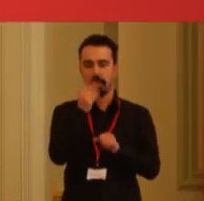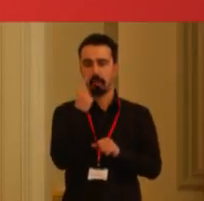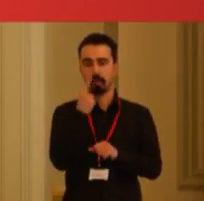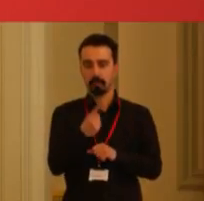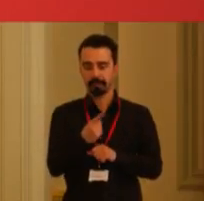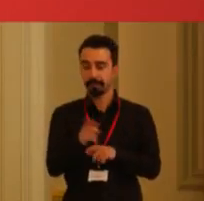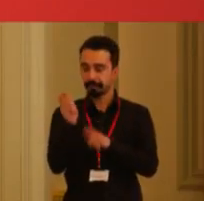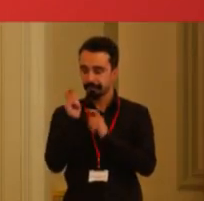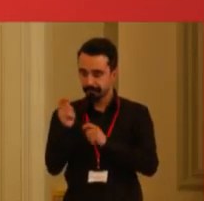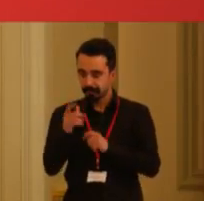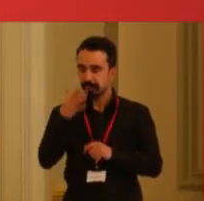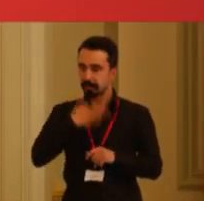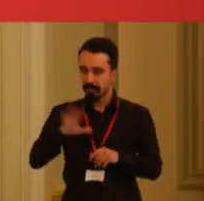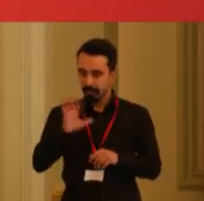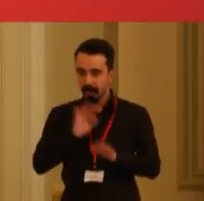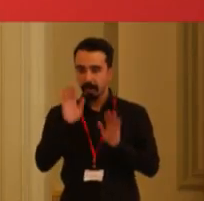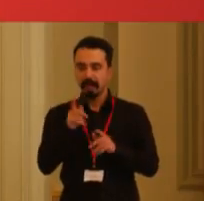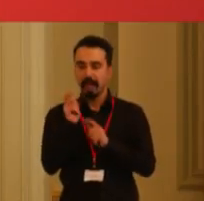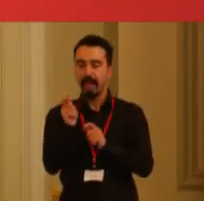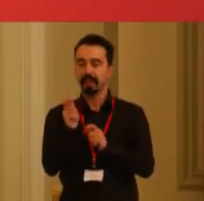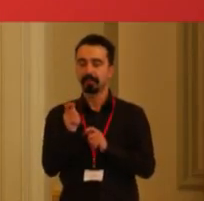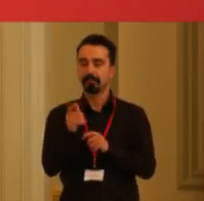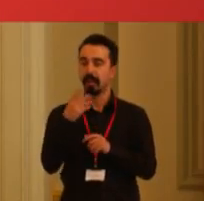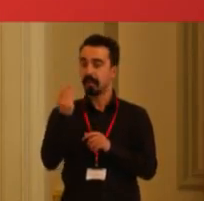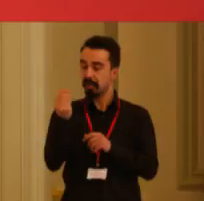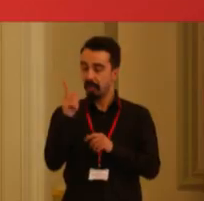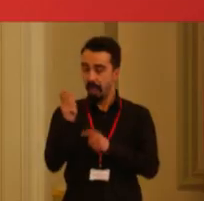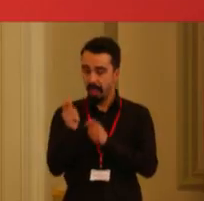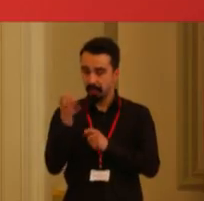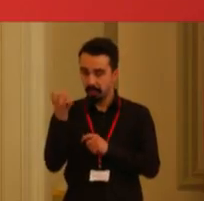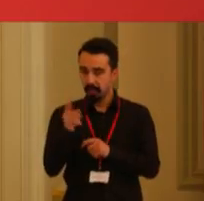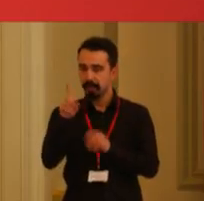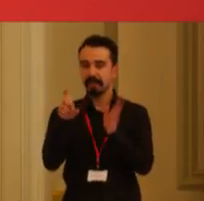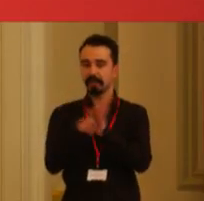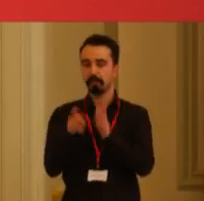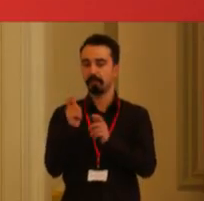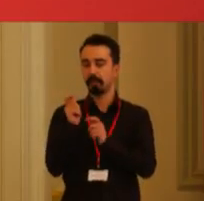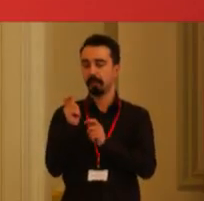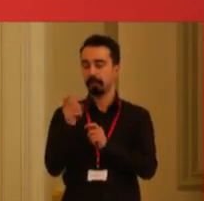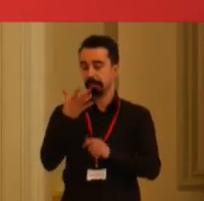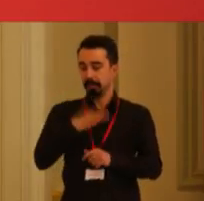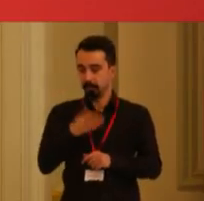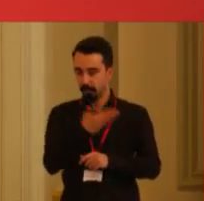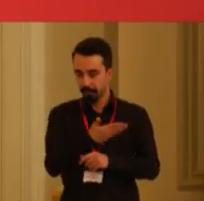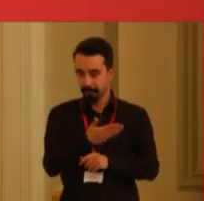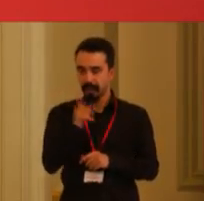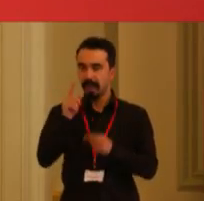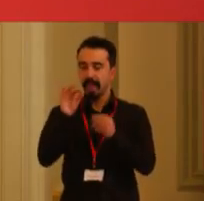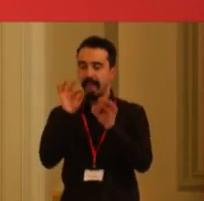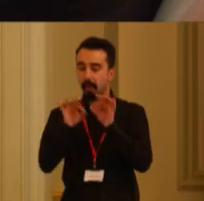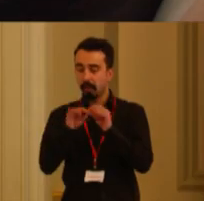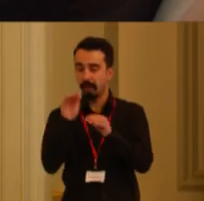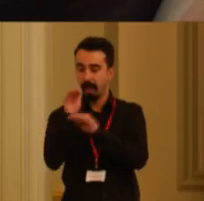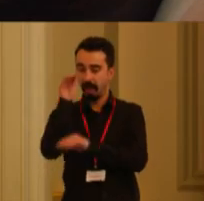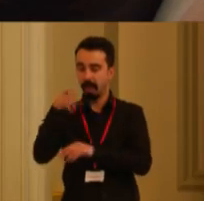about the fulfillment of the system. But then again, they see diplomas as an obligation. This is actually a